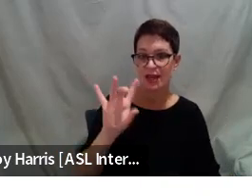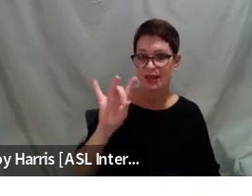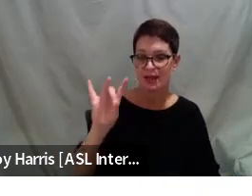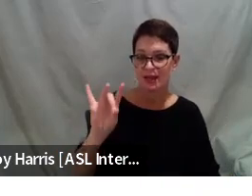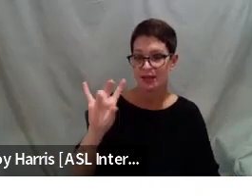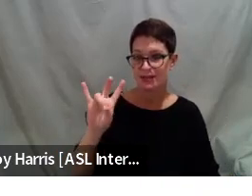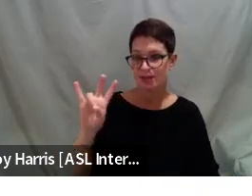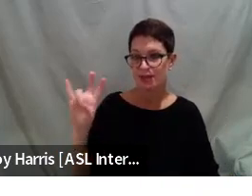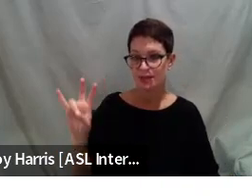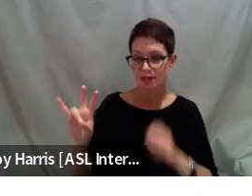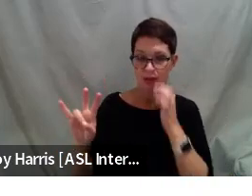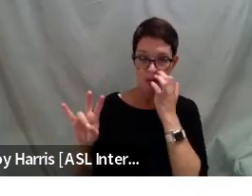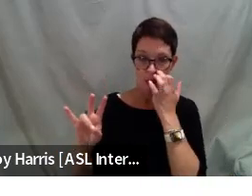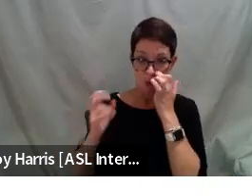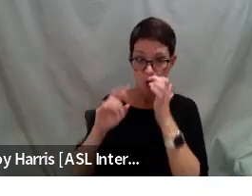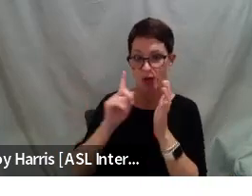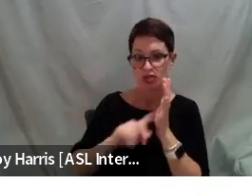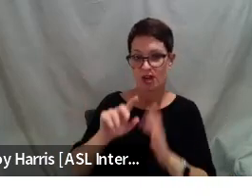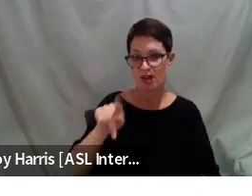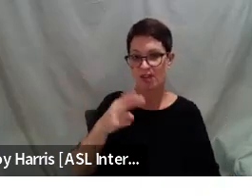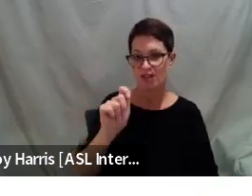888-777 or visit